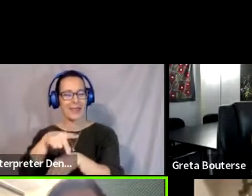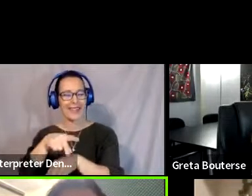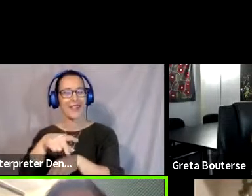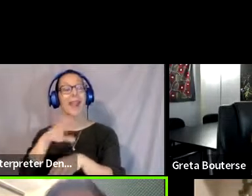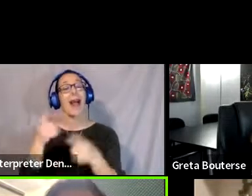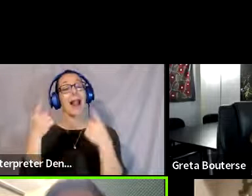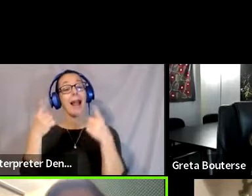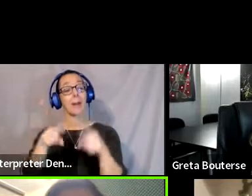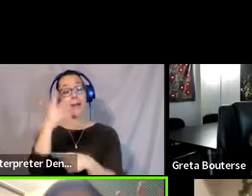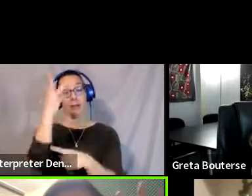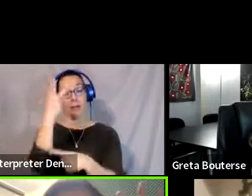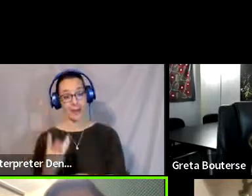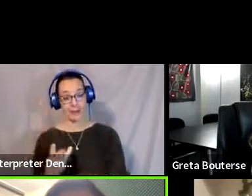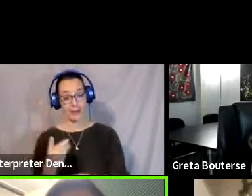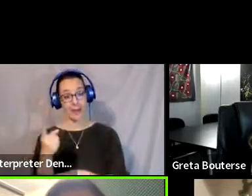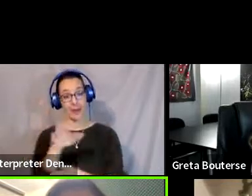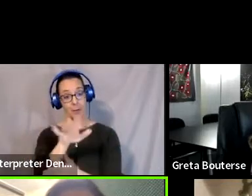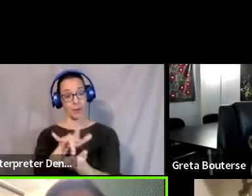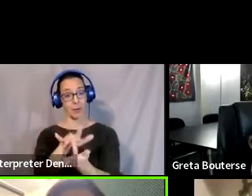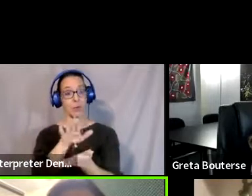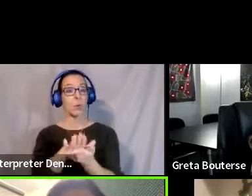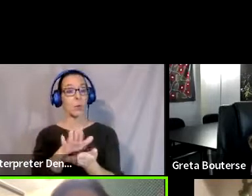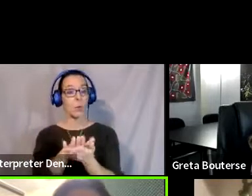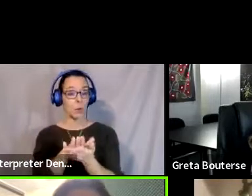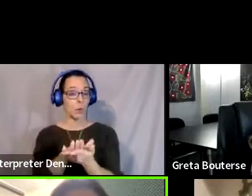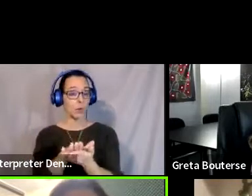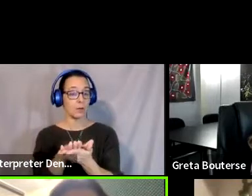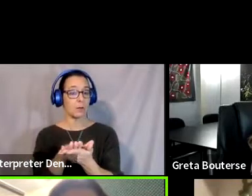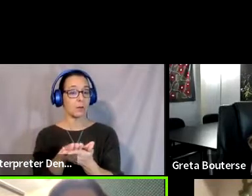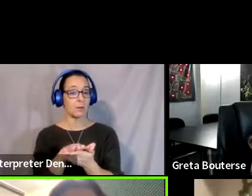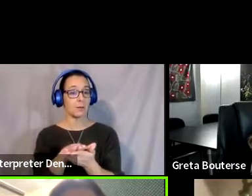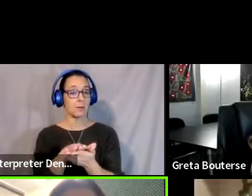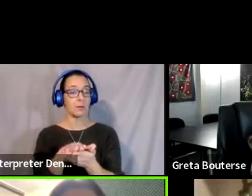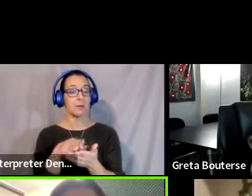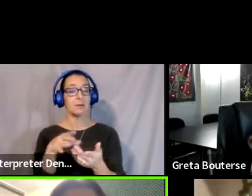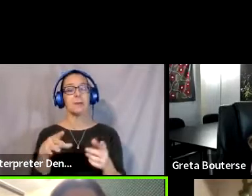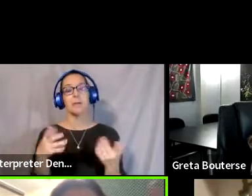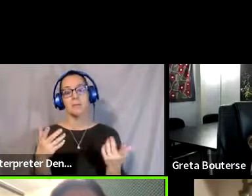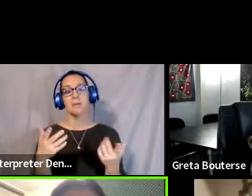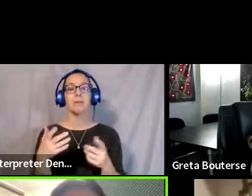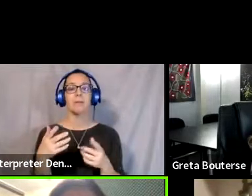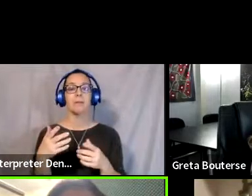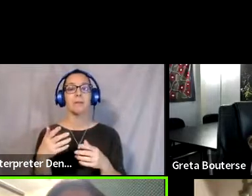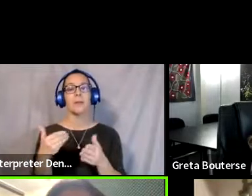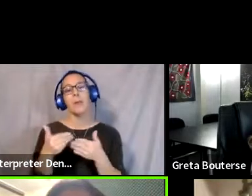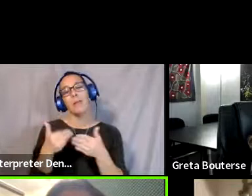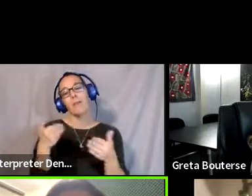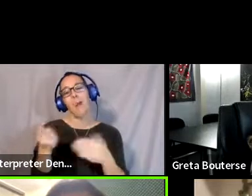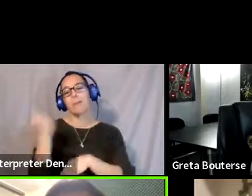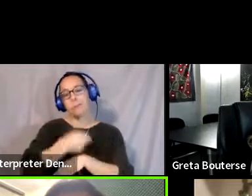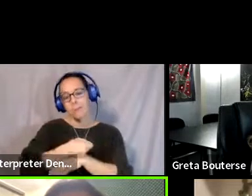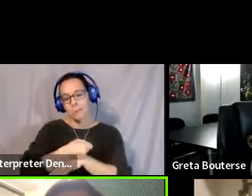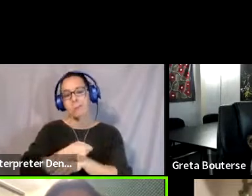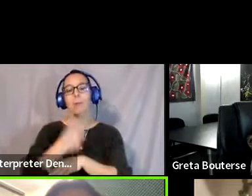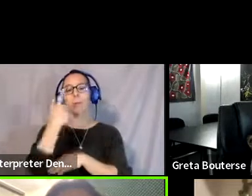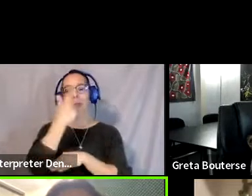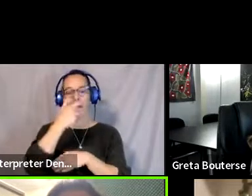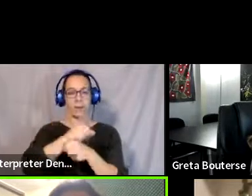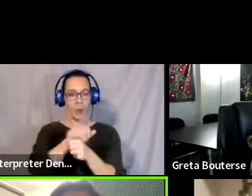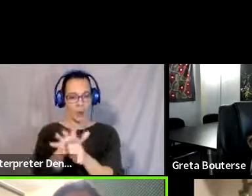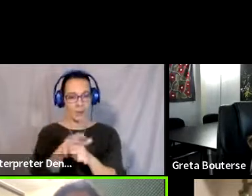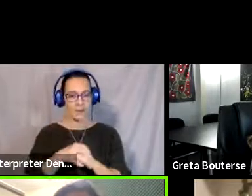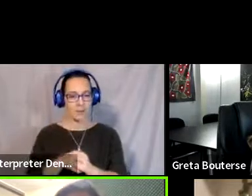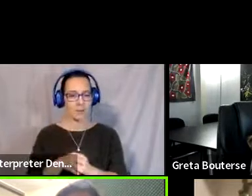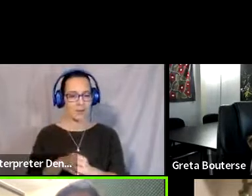our middle school campus most of the time in the past few weeks before the shutdown of the corona. So